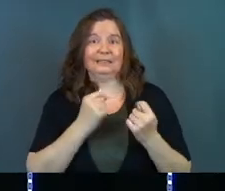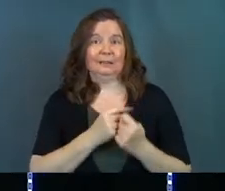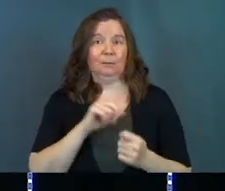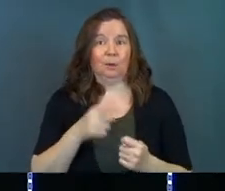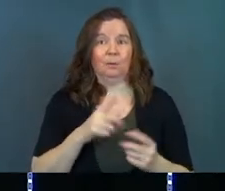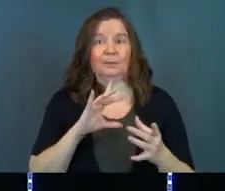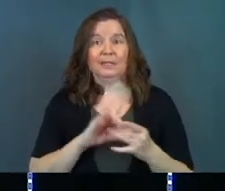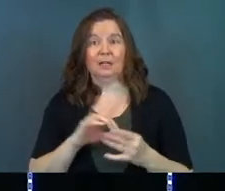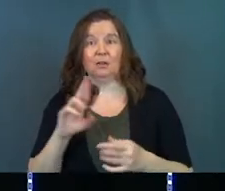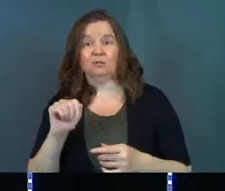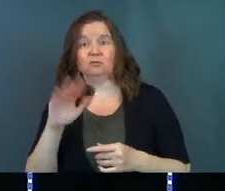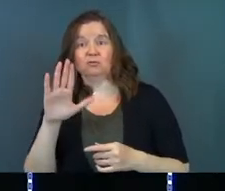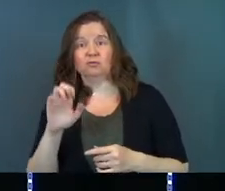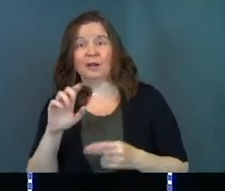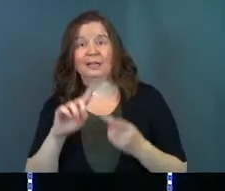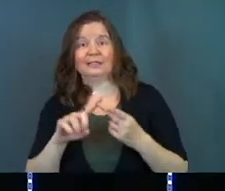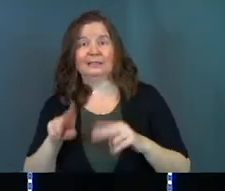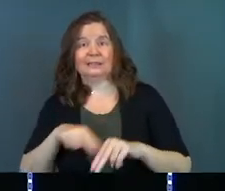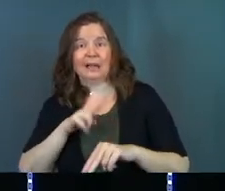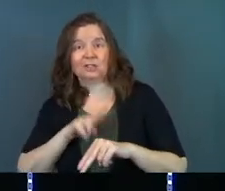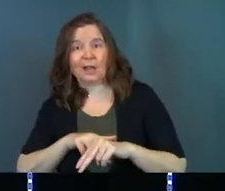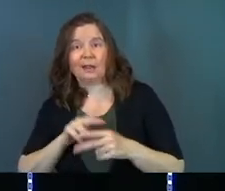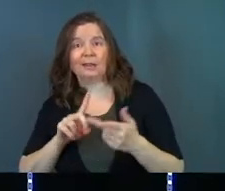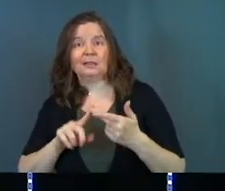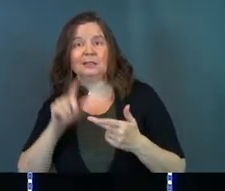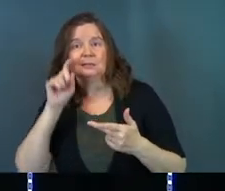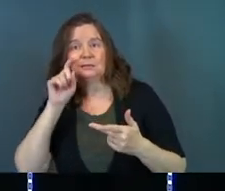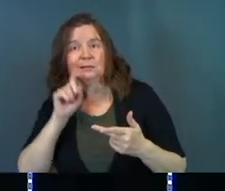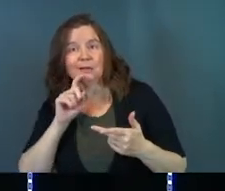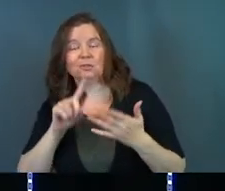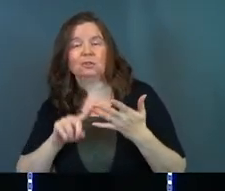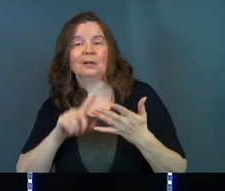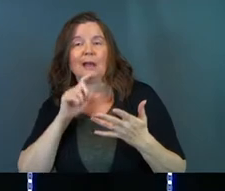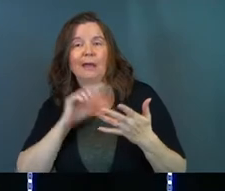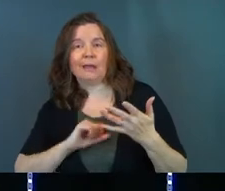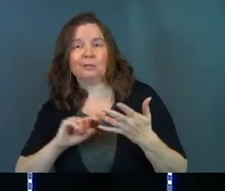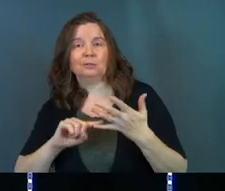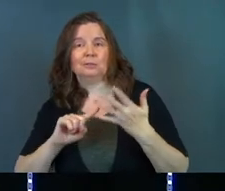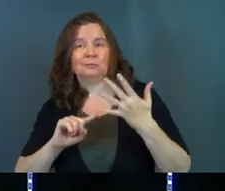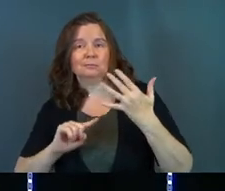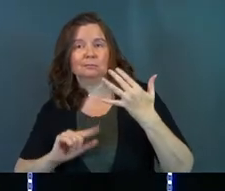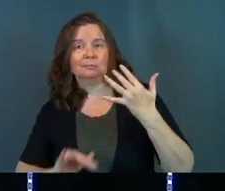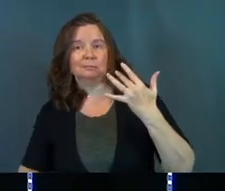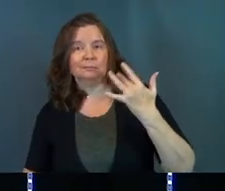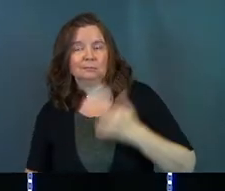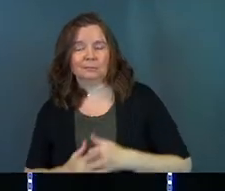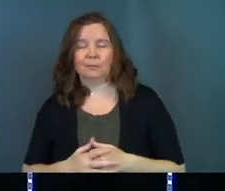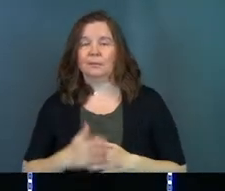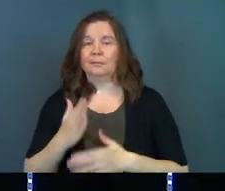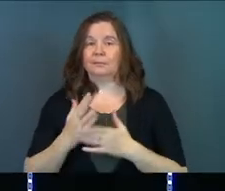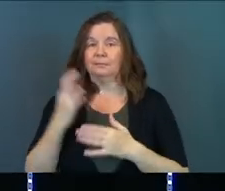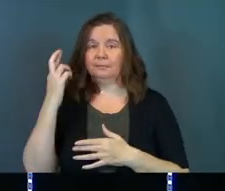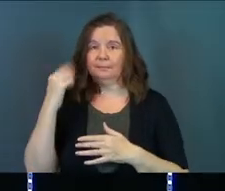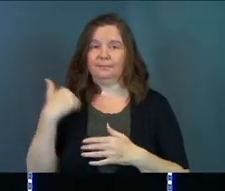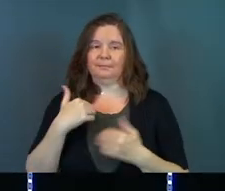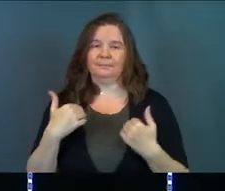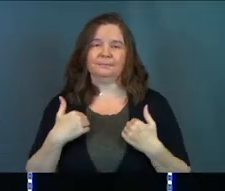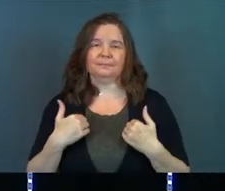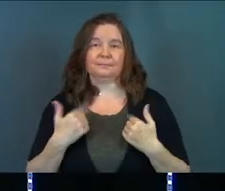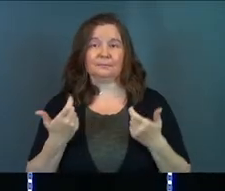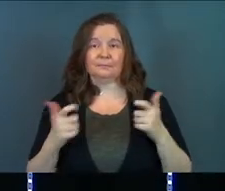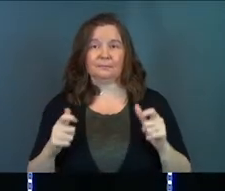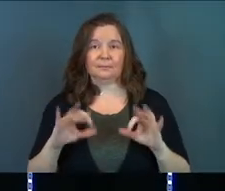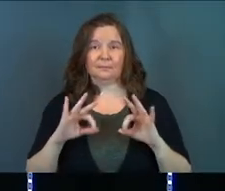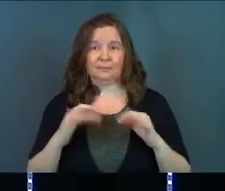teams, they're attached to race, they're attached to nationality, they're attached to gender, they're attached to age, they're attached to all kinds of things. And some of the reasons that we got